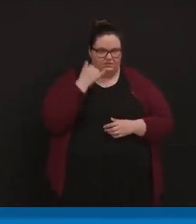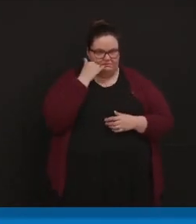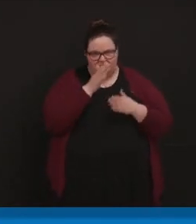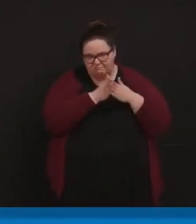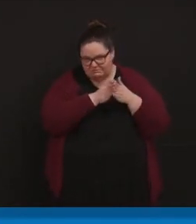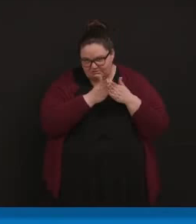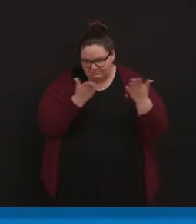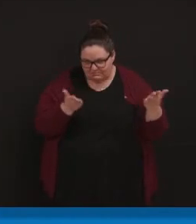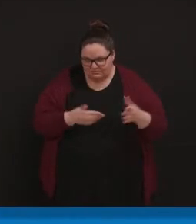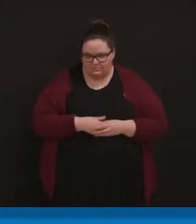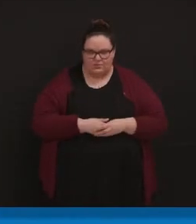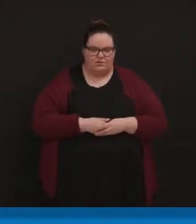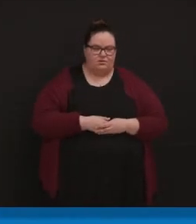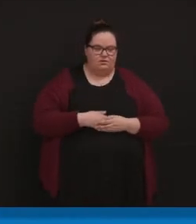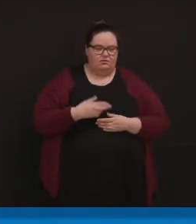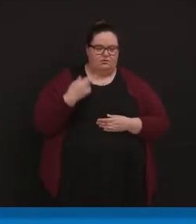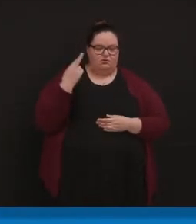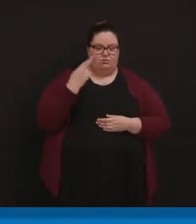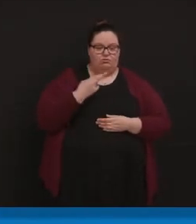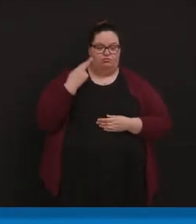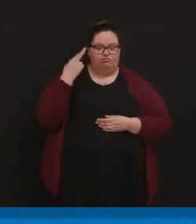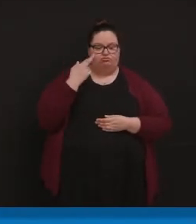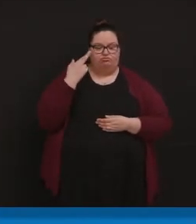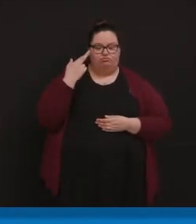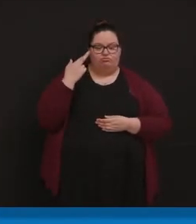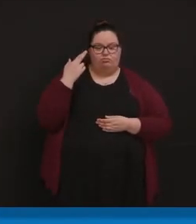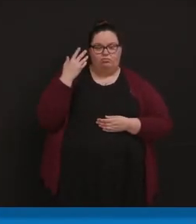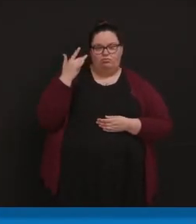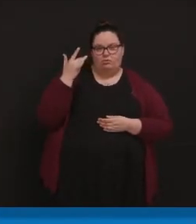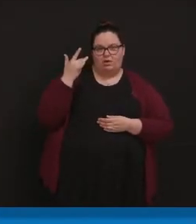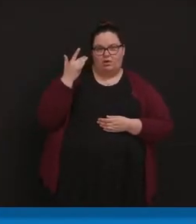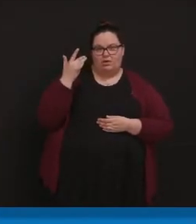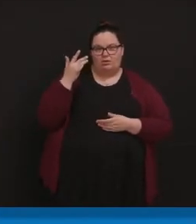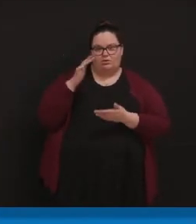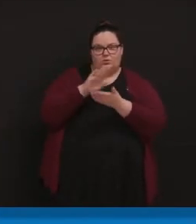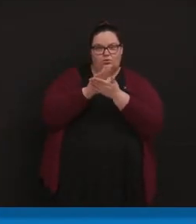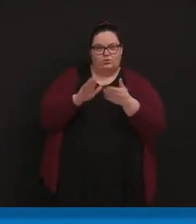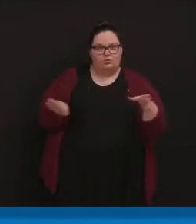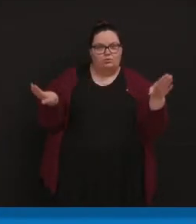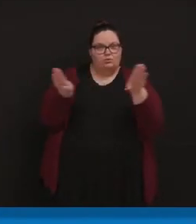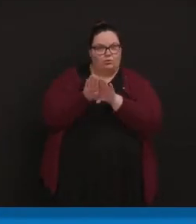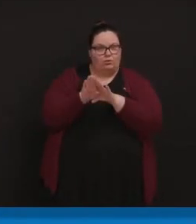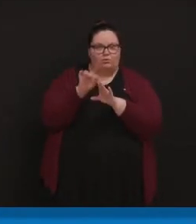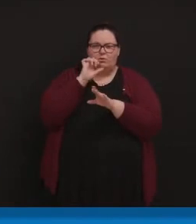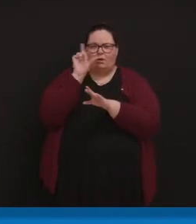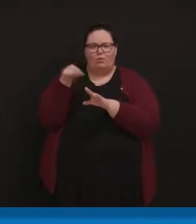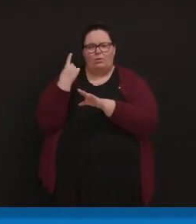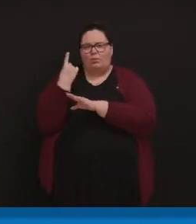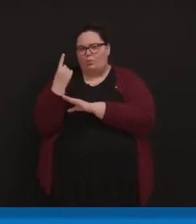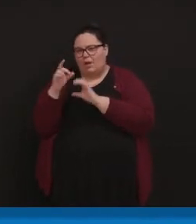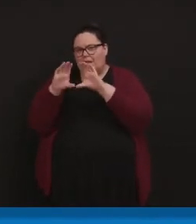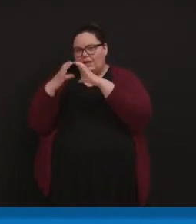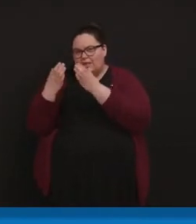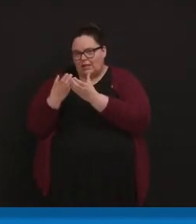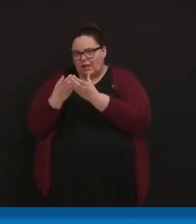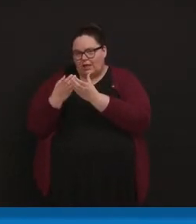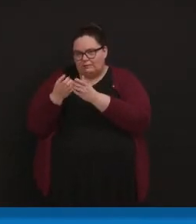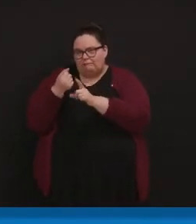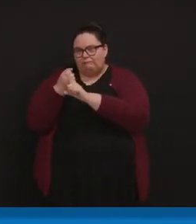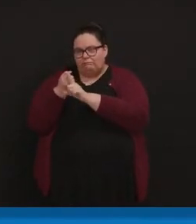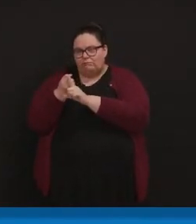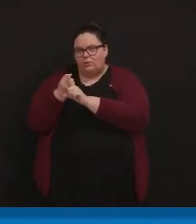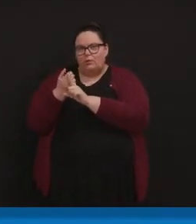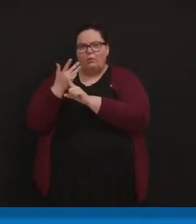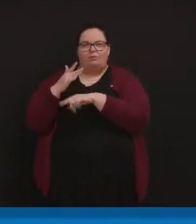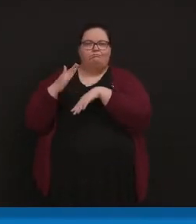interested that the reason why we usually move towards closing down a whole school rather than just one class, if there's been an impact there,